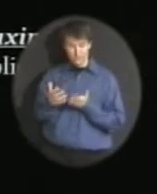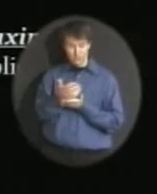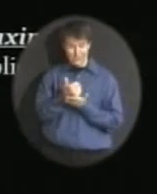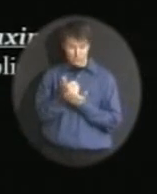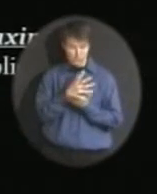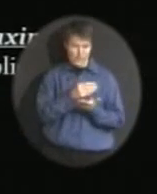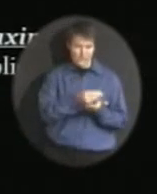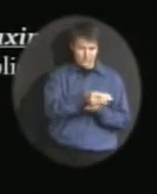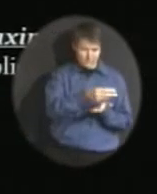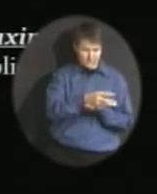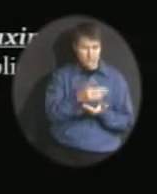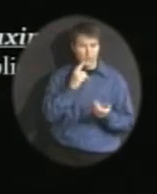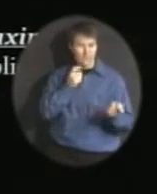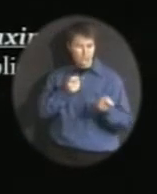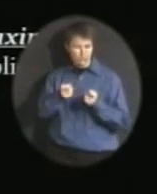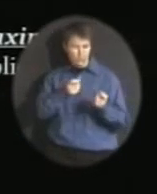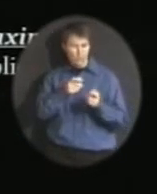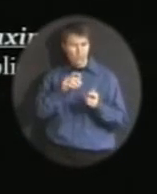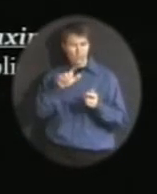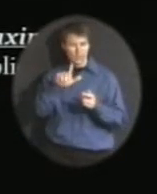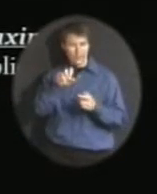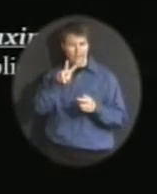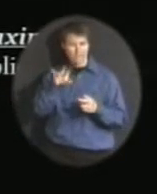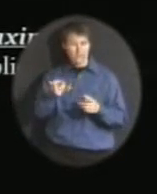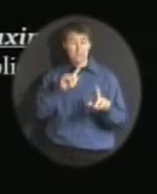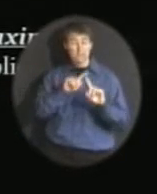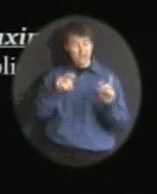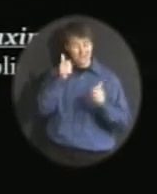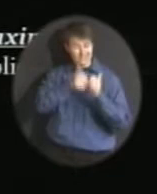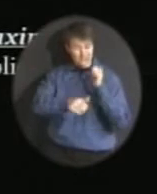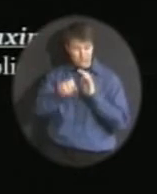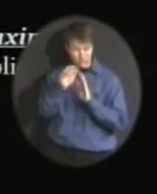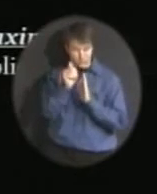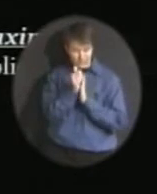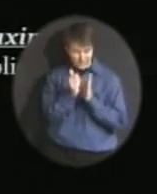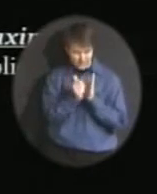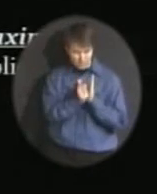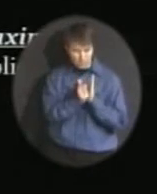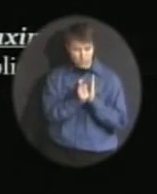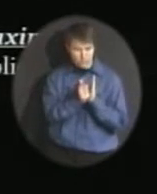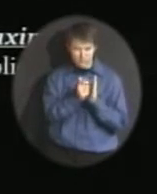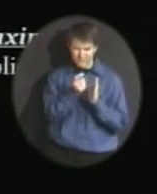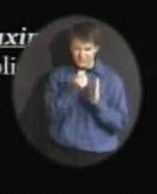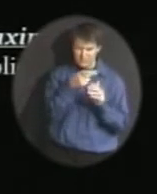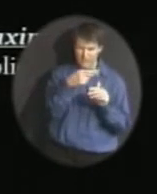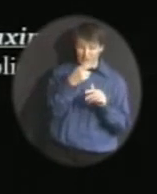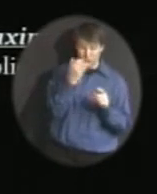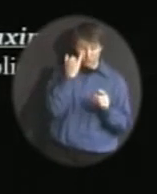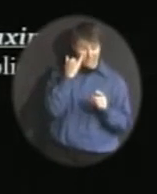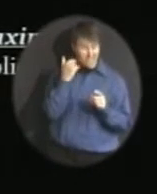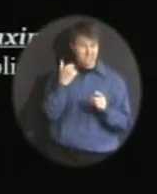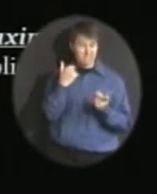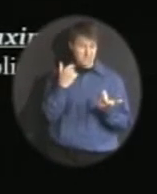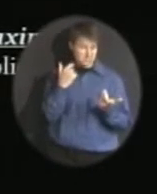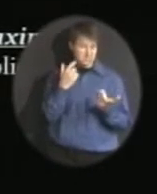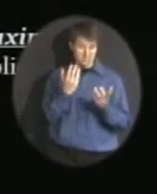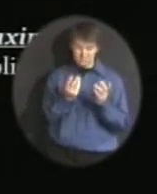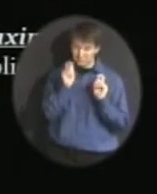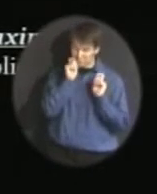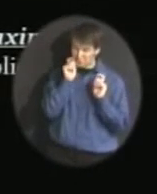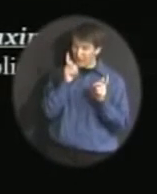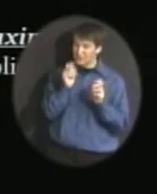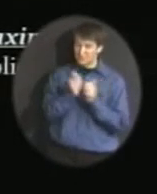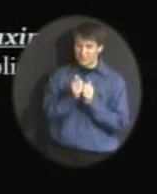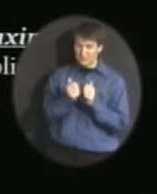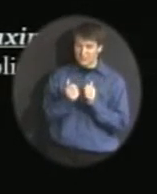neutral effect on the levy, but each account has a little higher dollar, so if we are pleasantly surprised with growth and additional